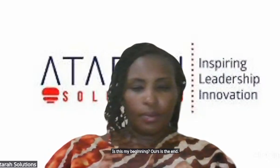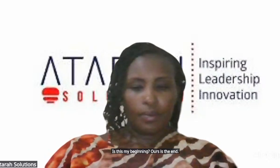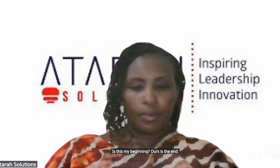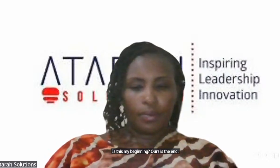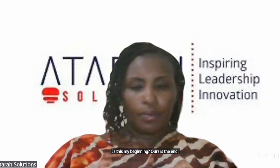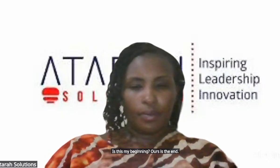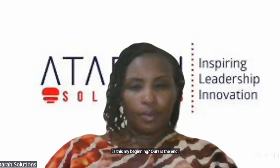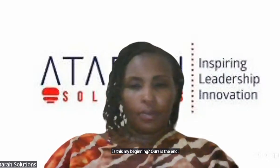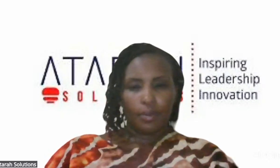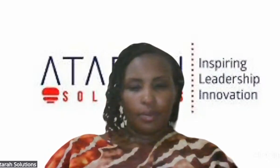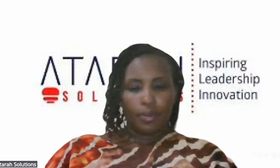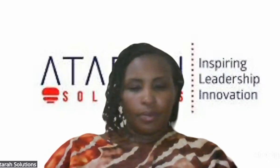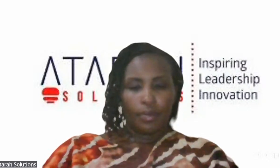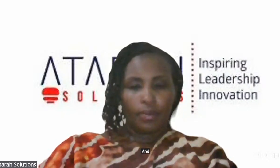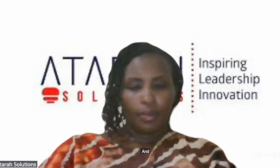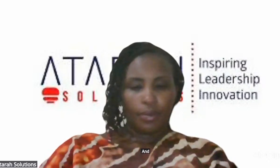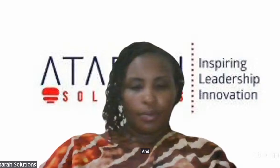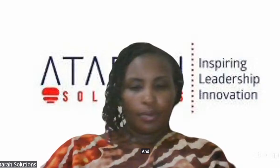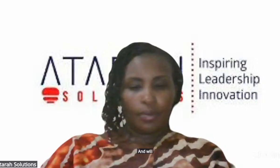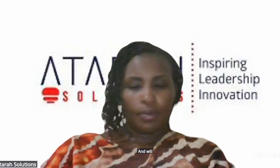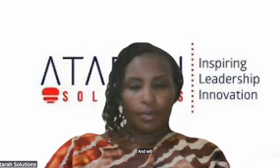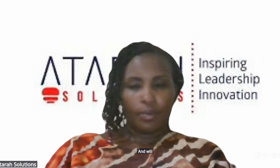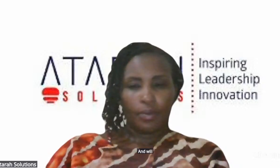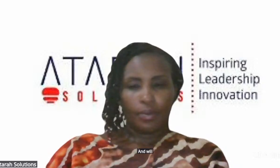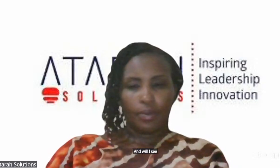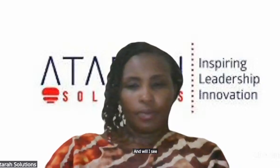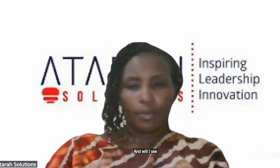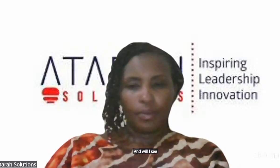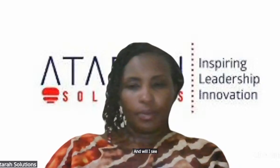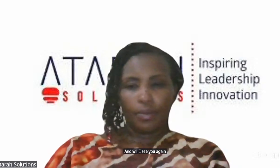end? When will I see you again?